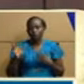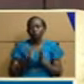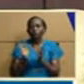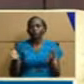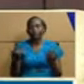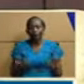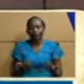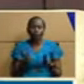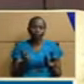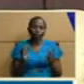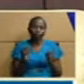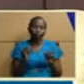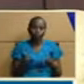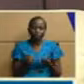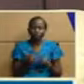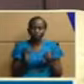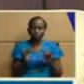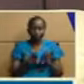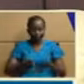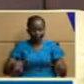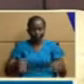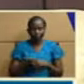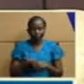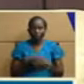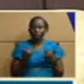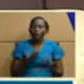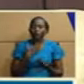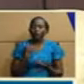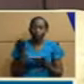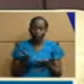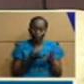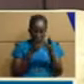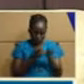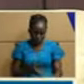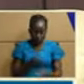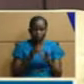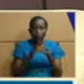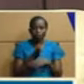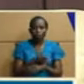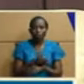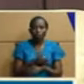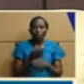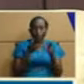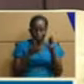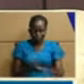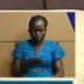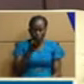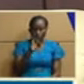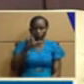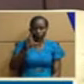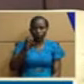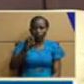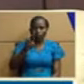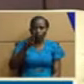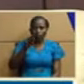hands. We'll try to stay away from that. May I now invite the Honourable Minister, the Honourable Florence Nachiwala